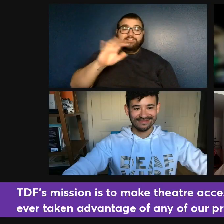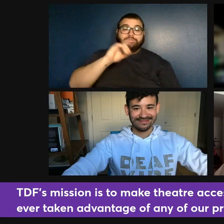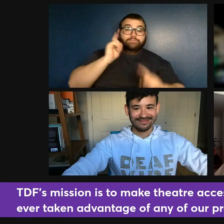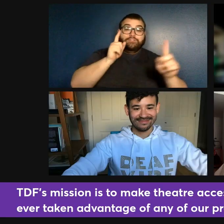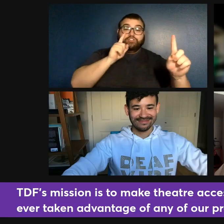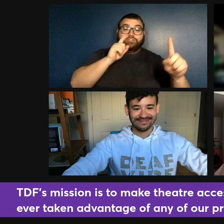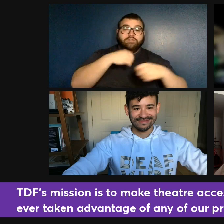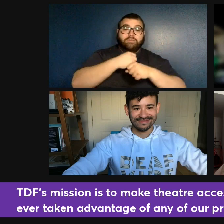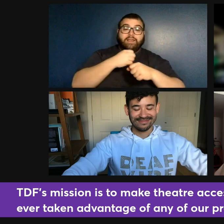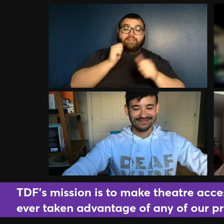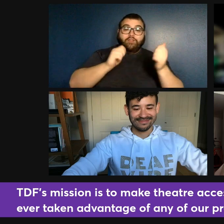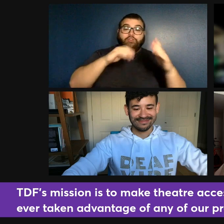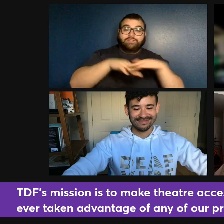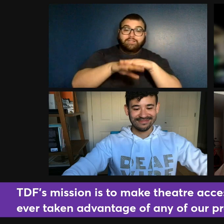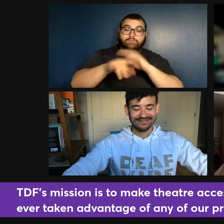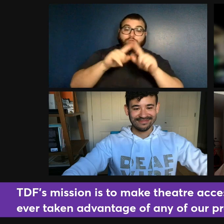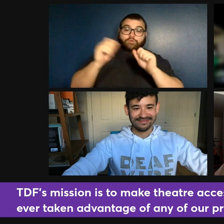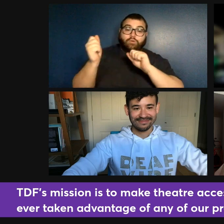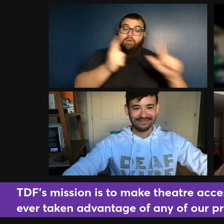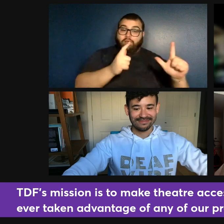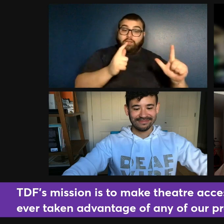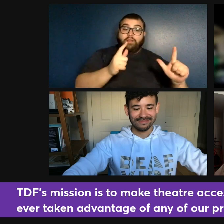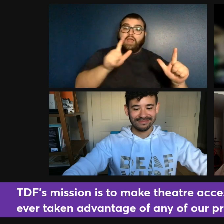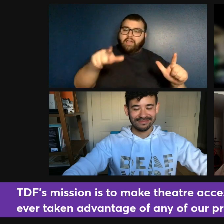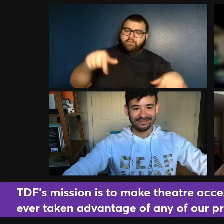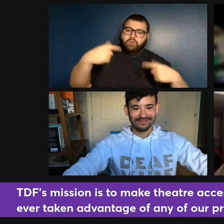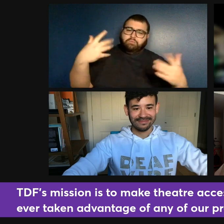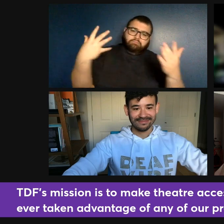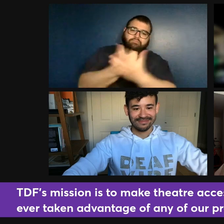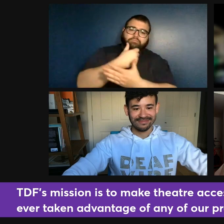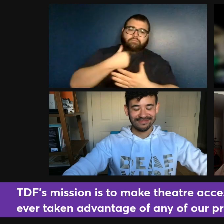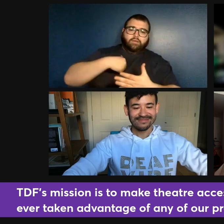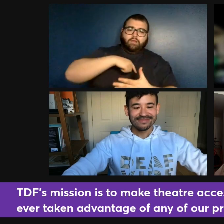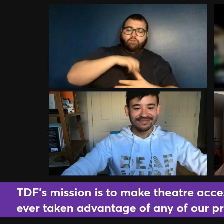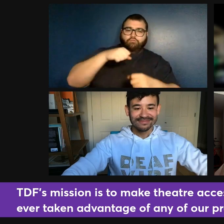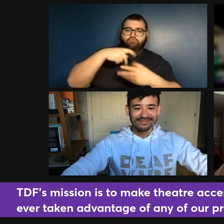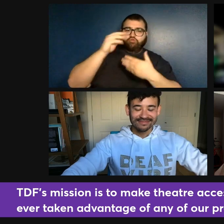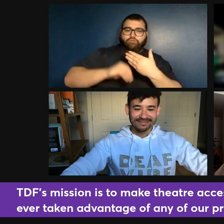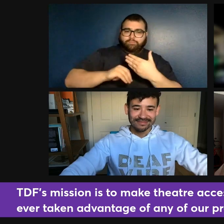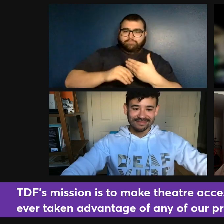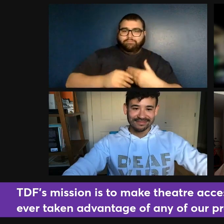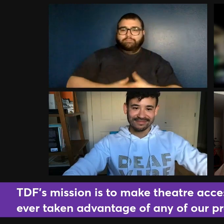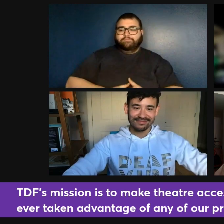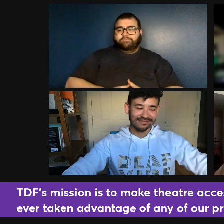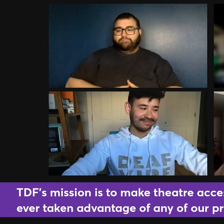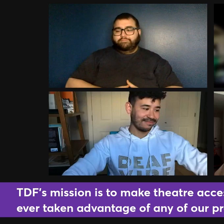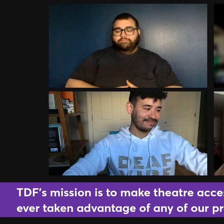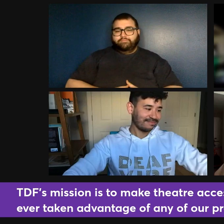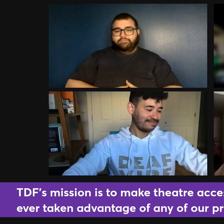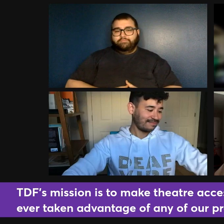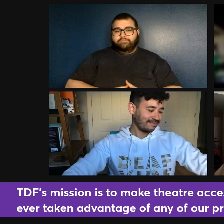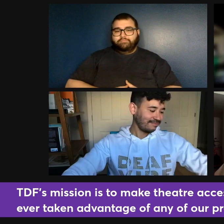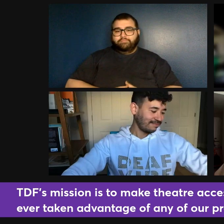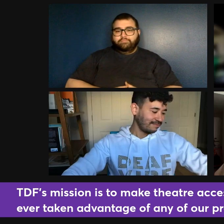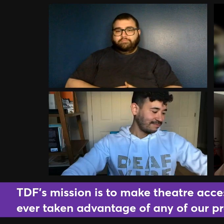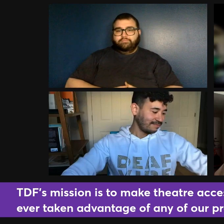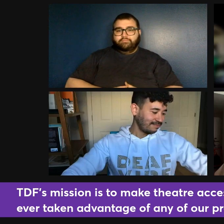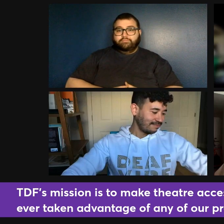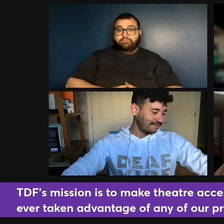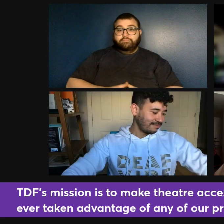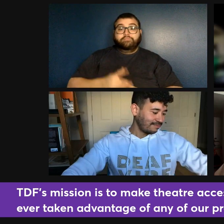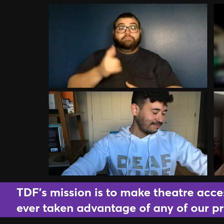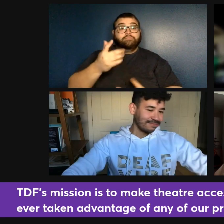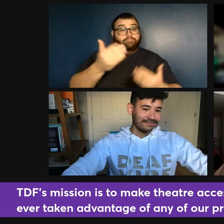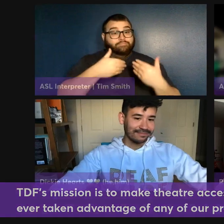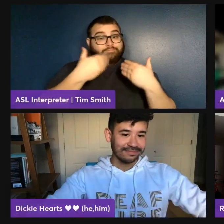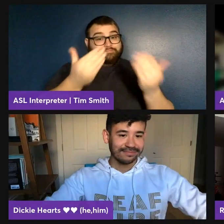TDF's mission is to make theater accessible to all. Have you ever taken advantage of any of our programs? And I think now